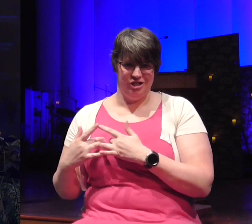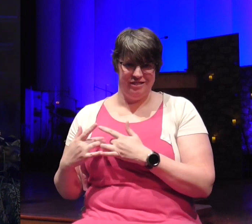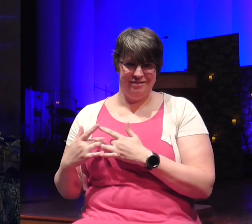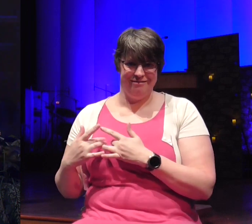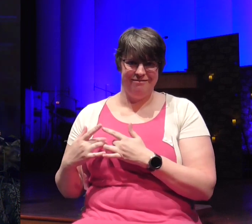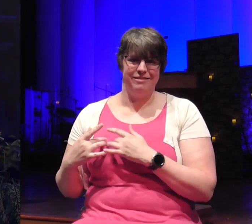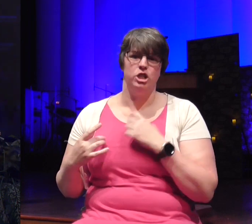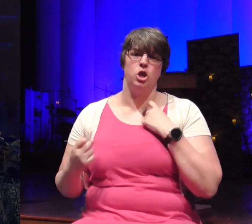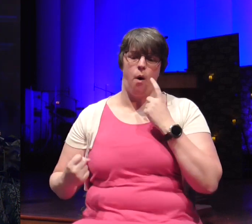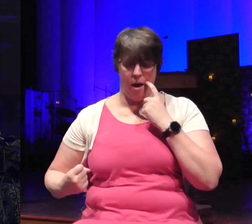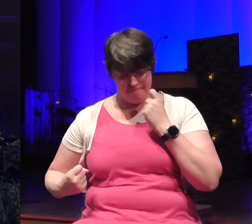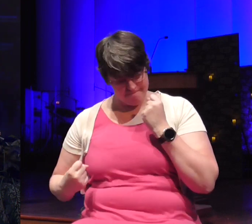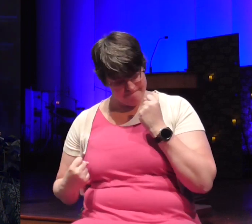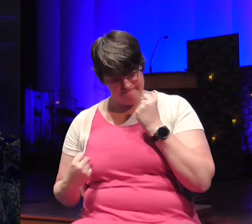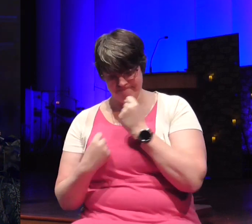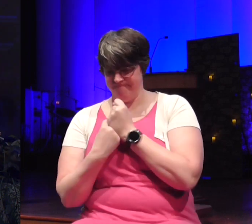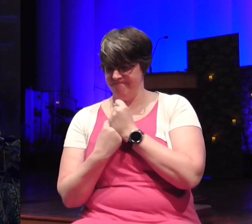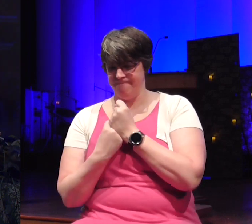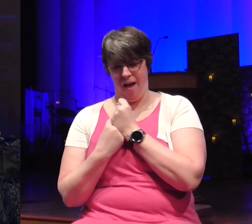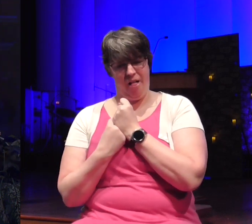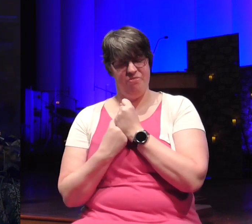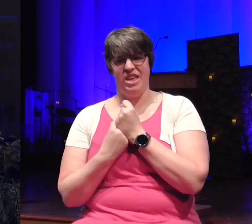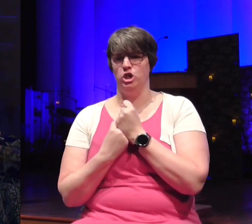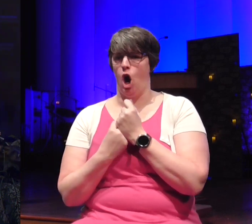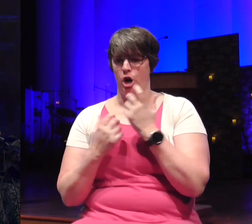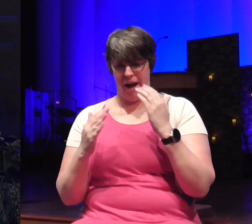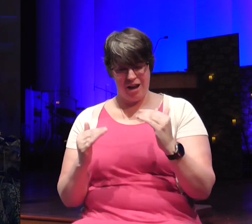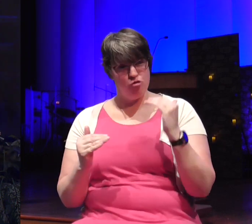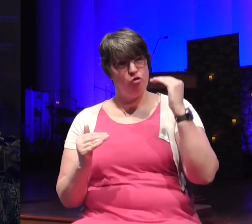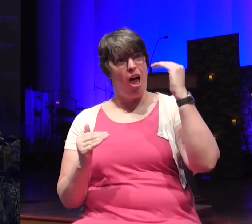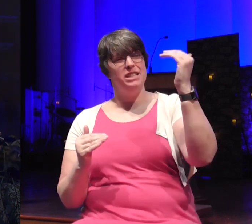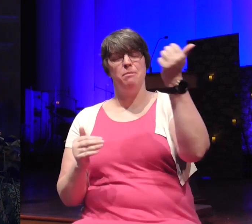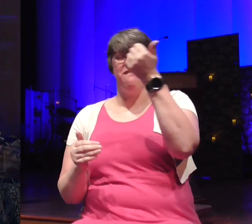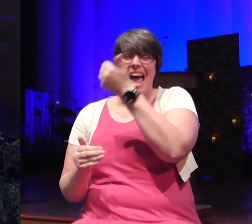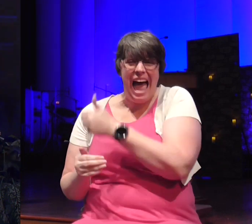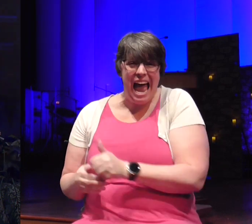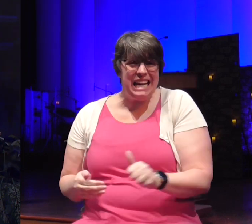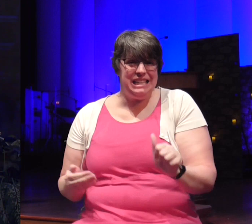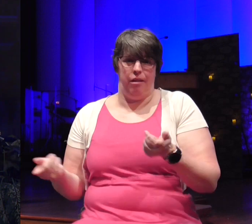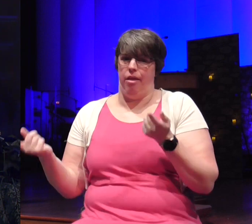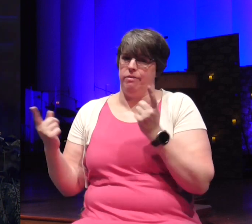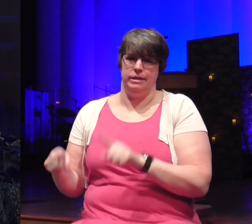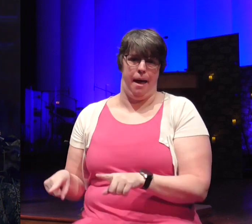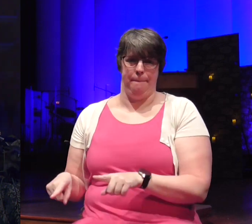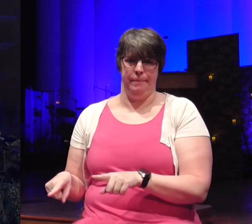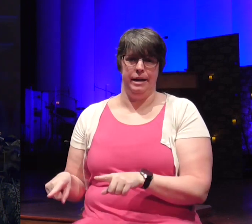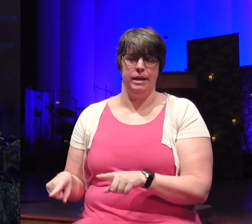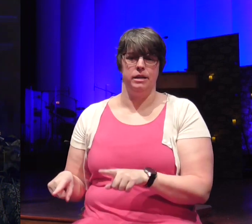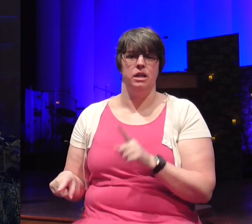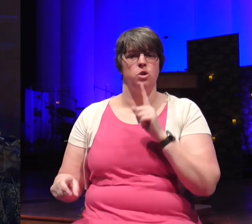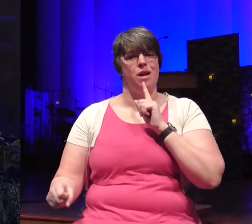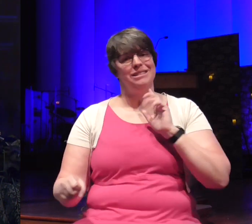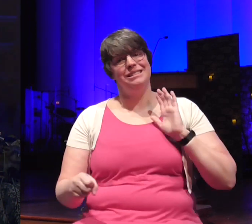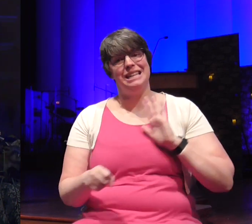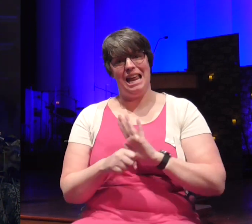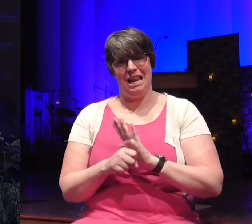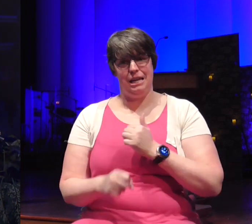I stand strong in this heart and I rise above anything that's going on, and I dedicate